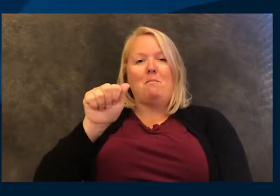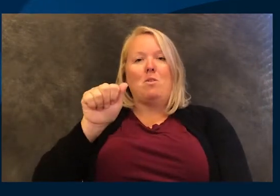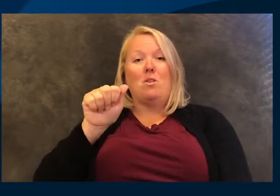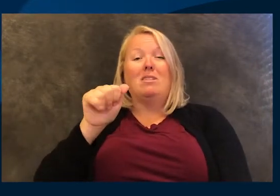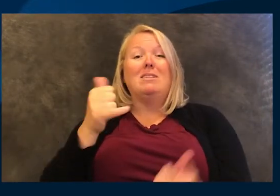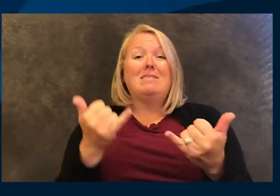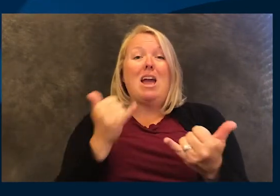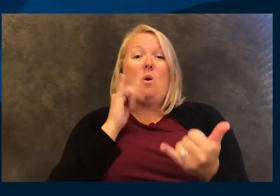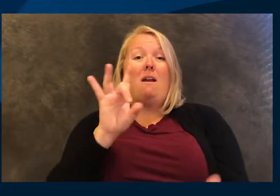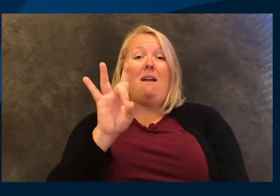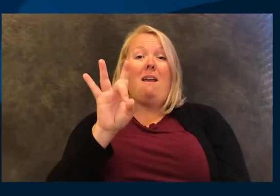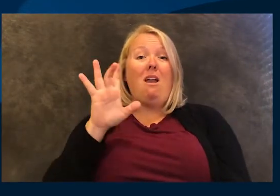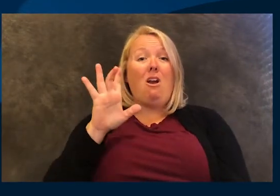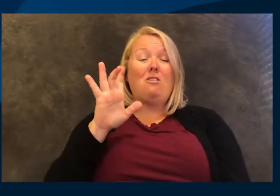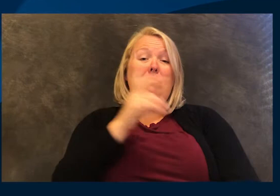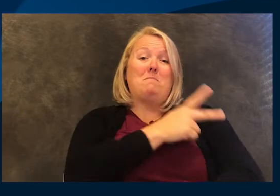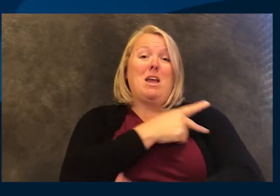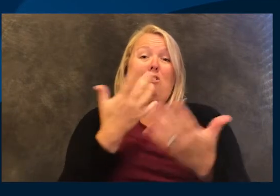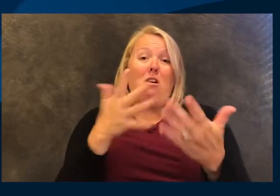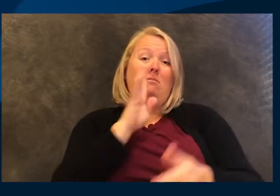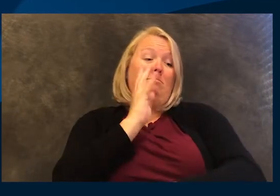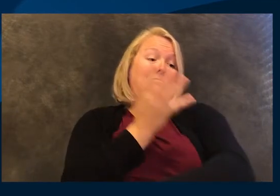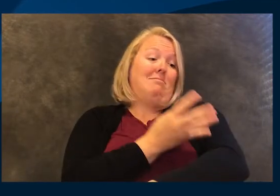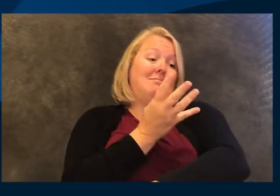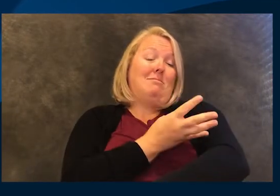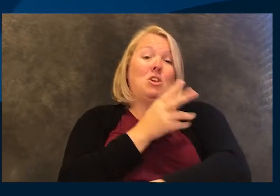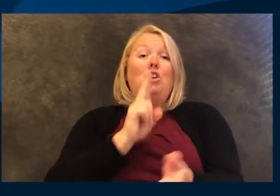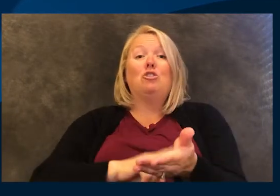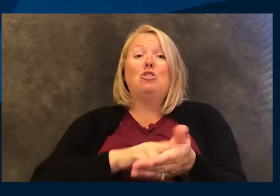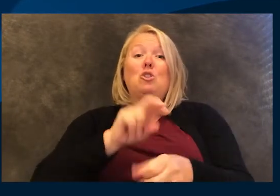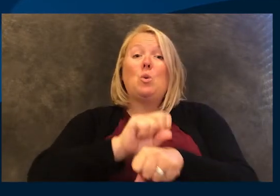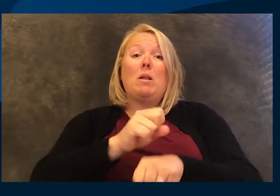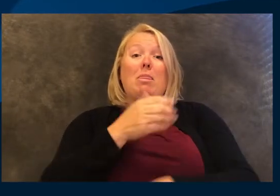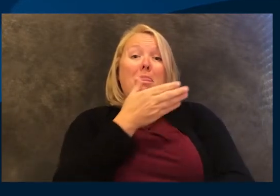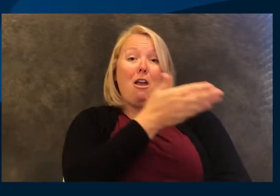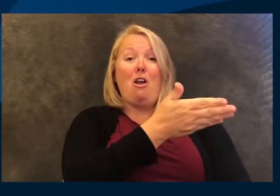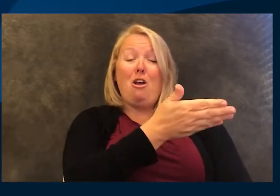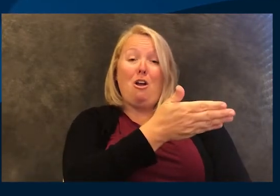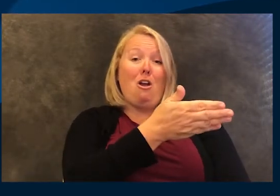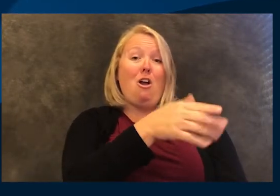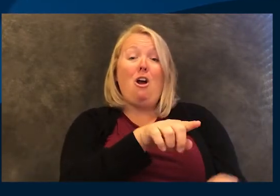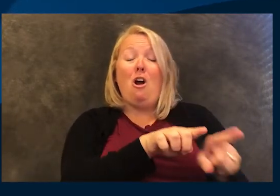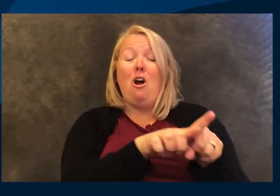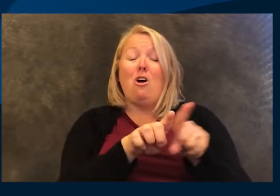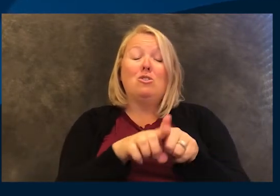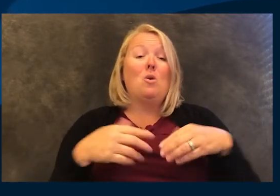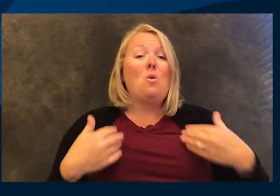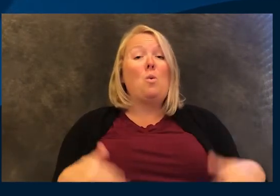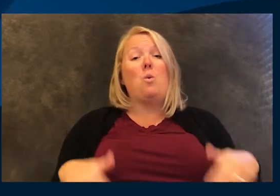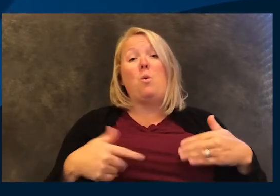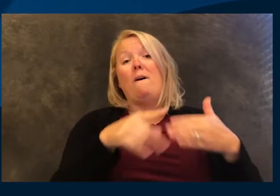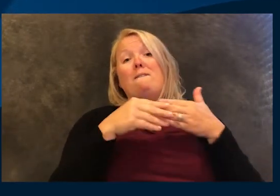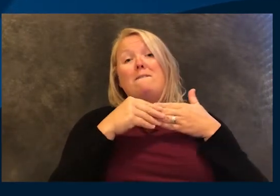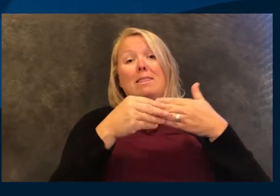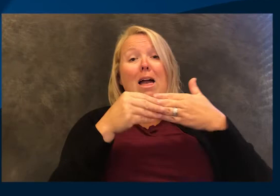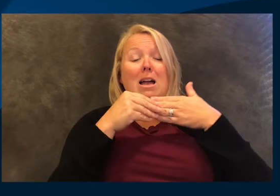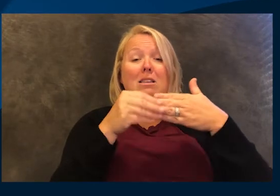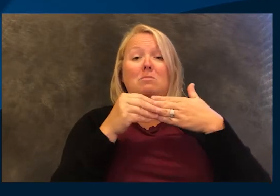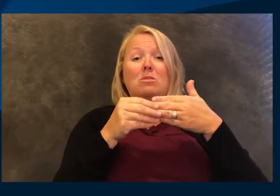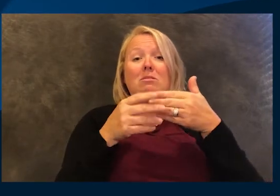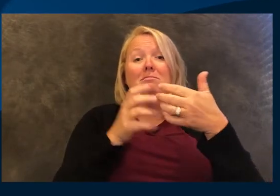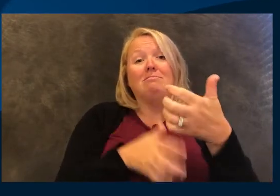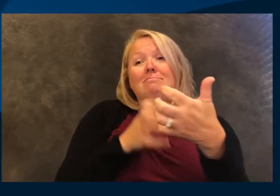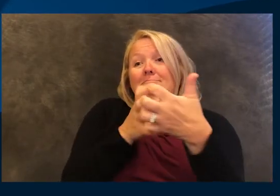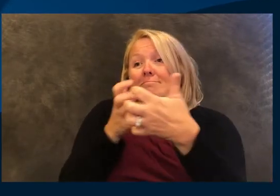center, and the nurses that have worked in the infusion area have been also very flexible to the needs of our